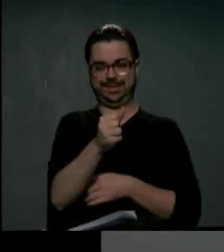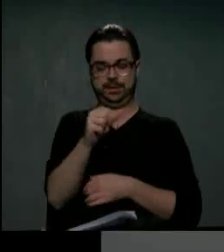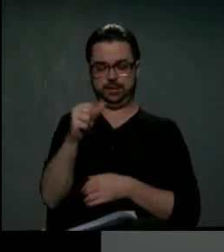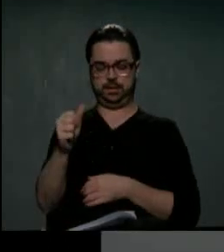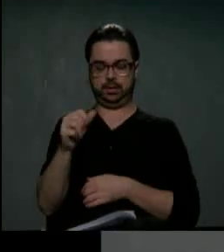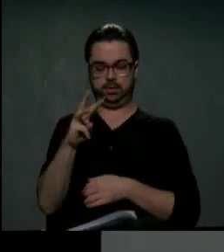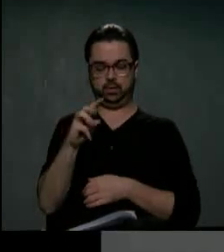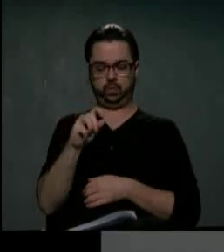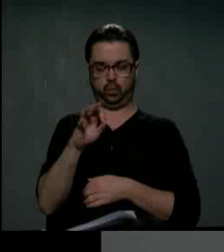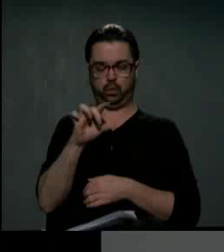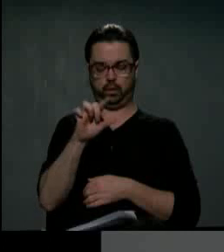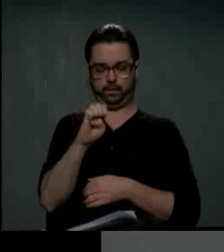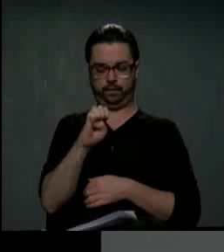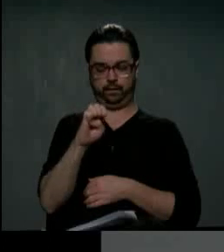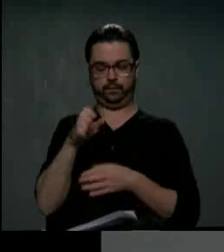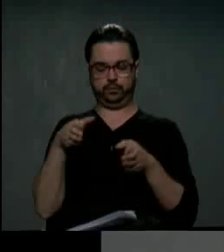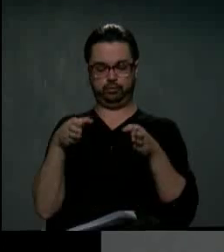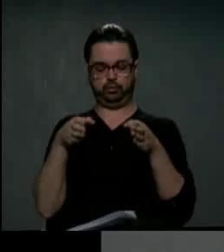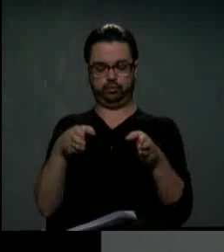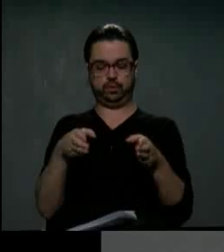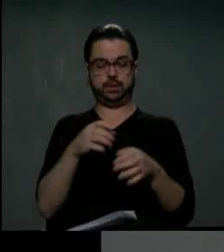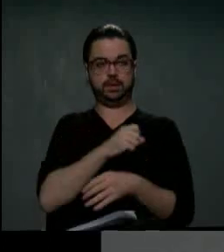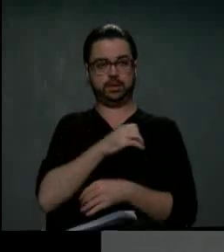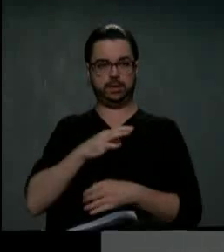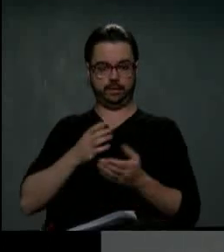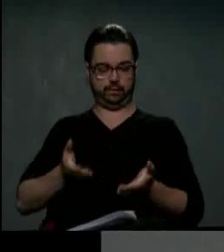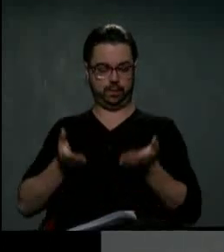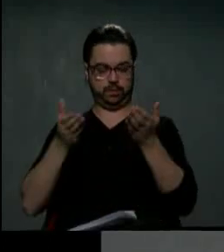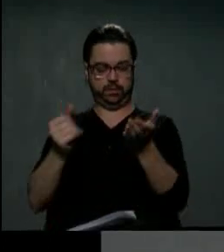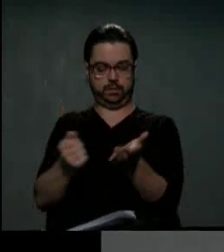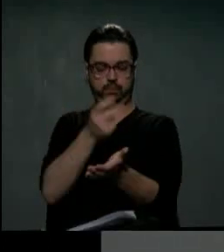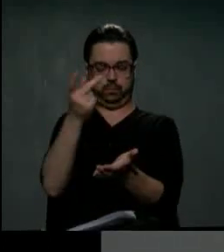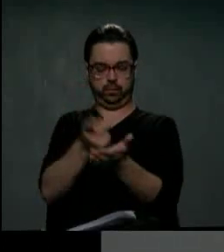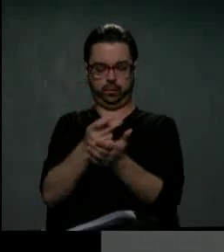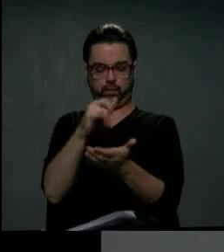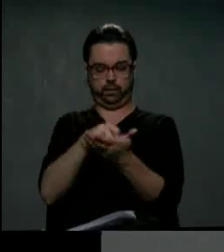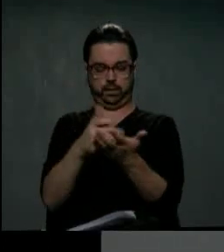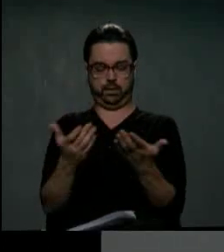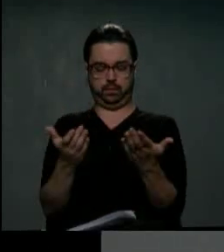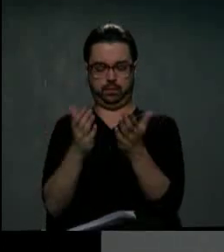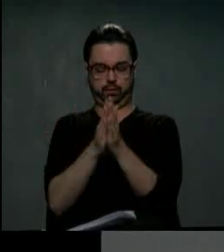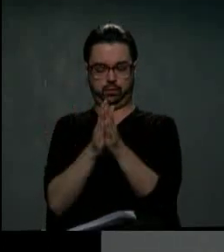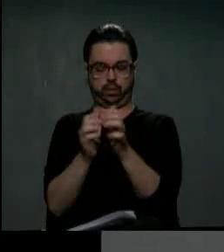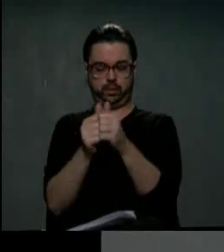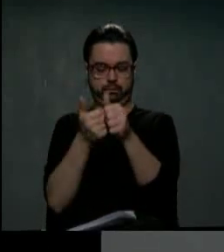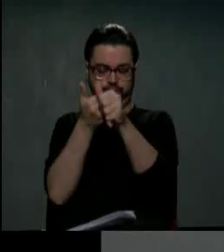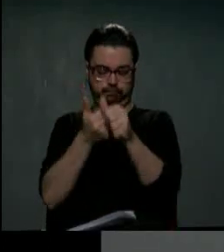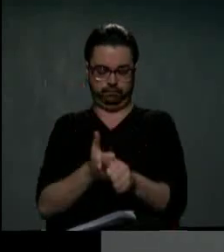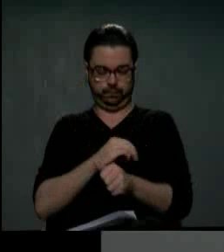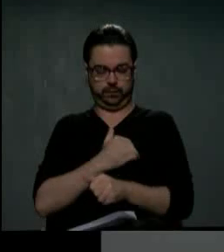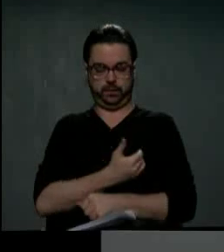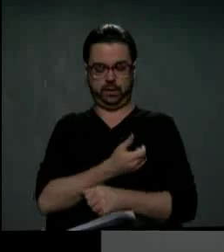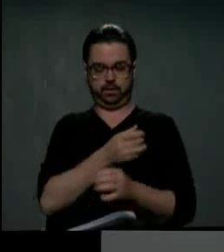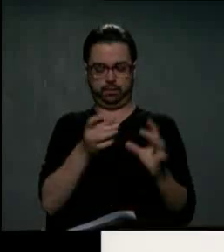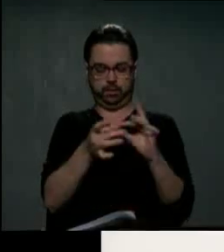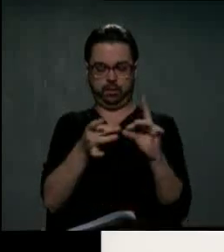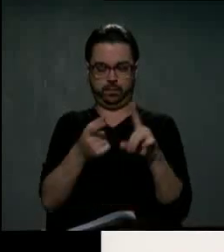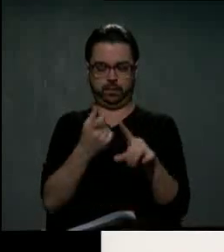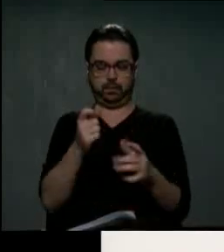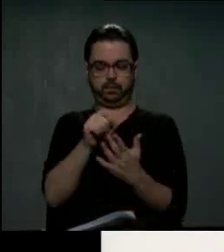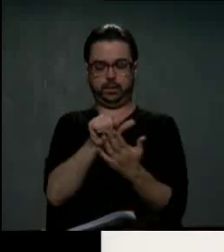Staff recommends approval of the request, subject to compliance with the comments and conditions as outlined in paragraphs D, E, and F of the agenda staff